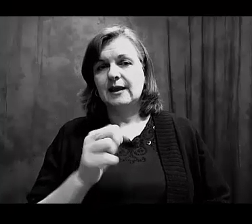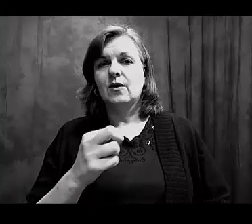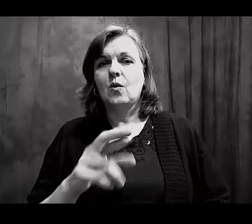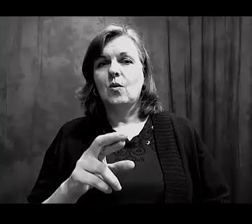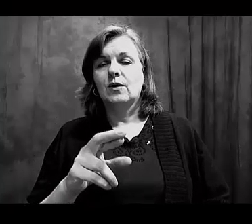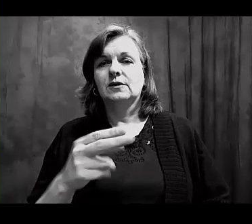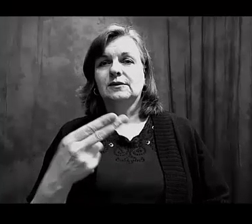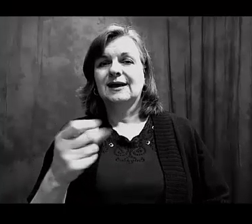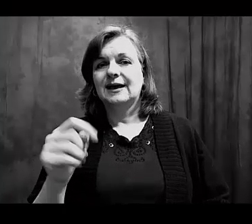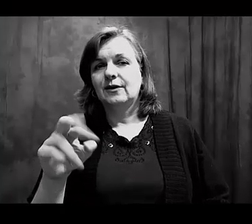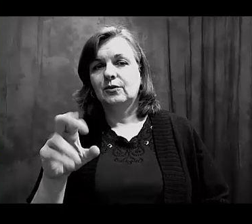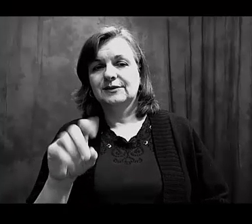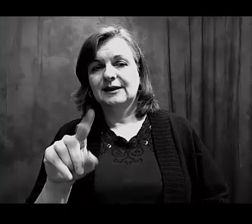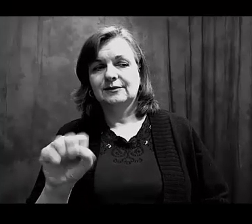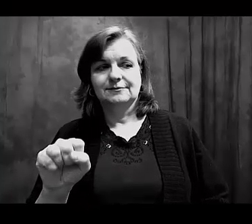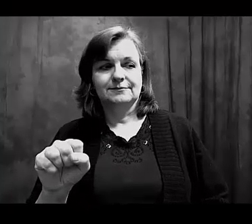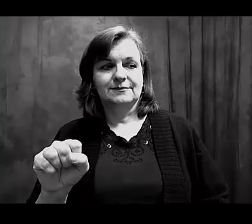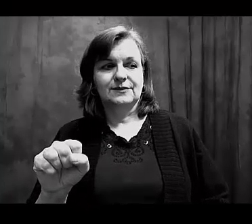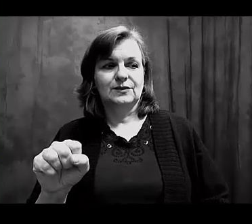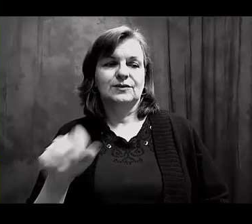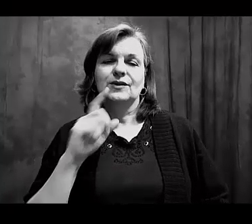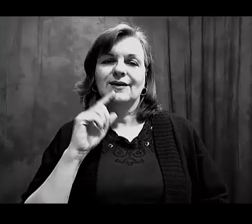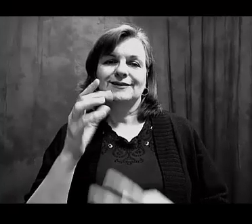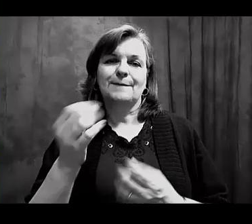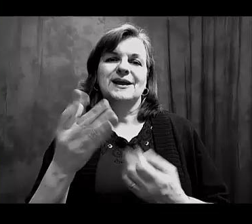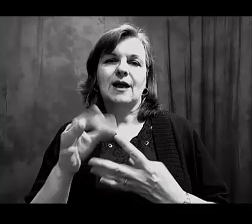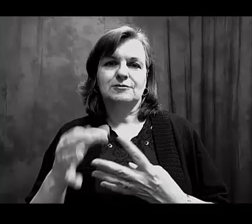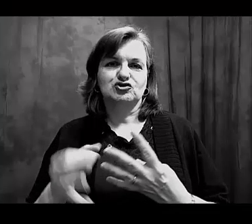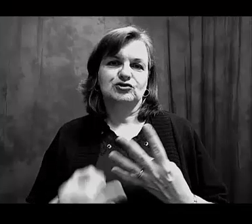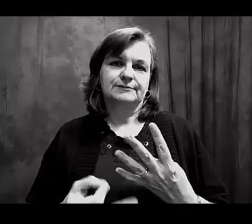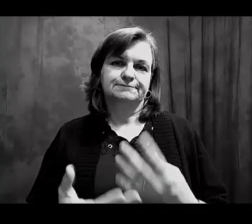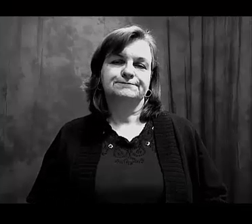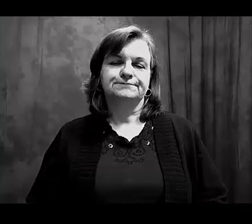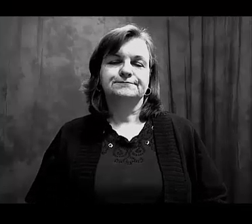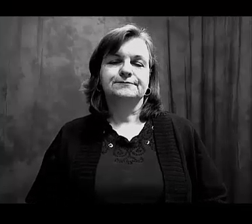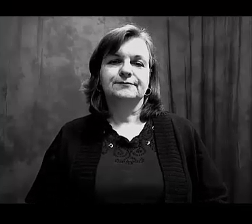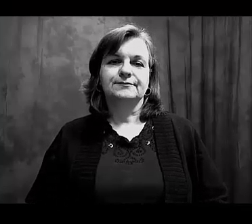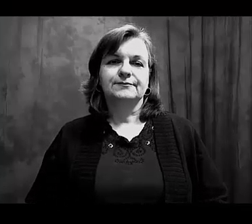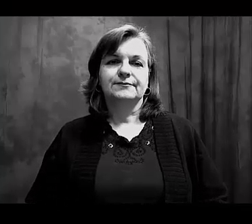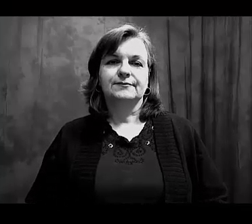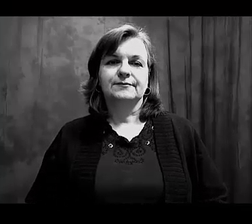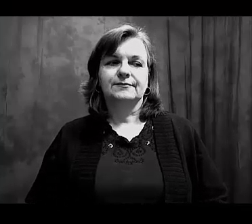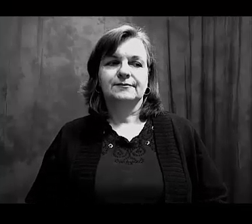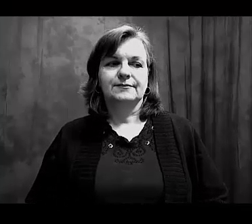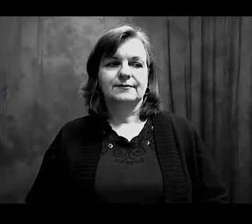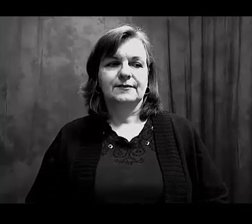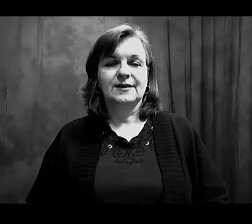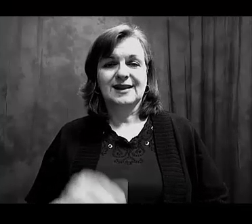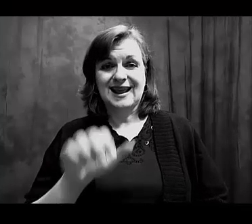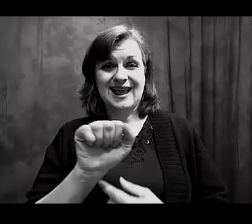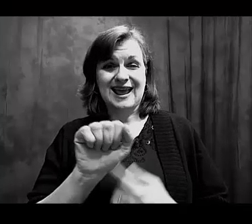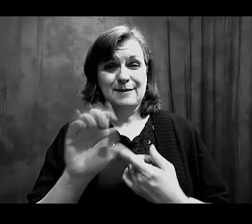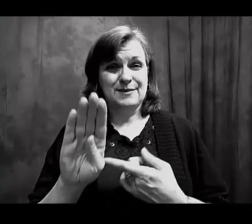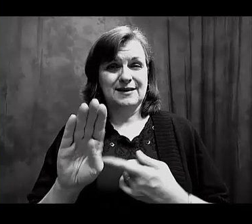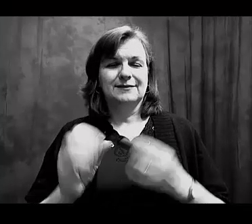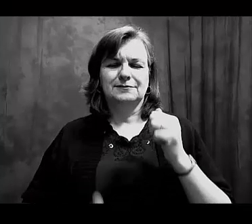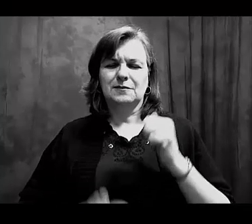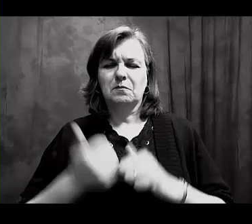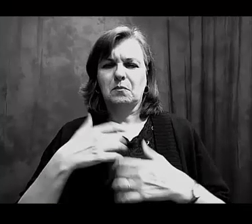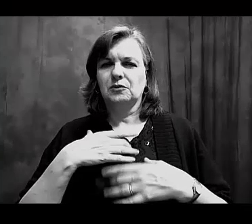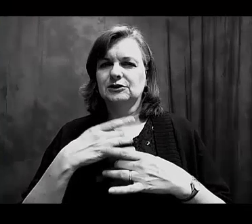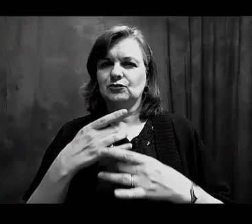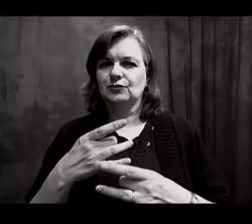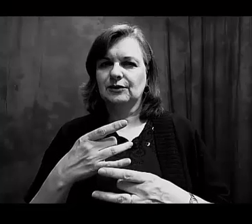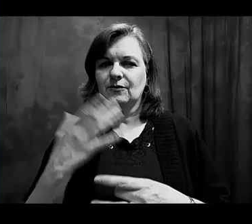for A, or you can be a heterozygote, okay? You see there are options here, but this is the one that's most interesting,